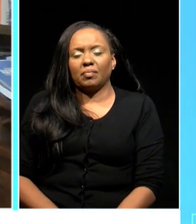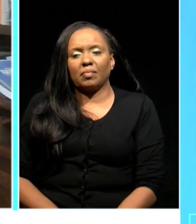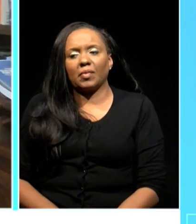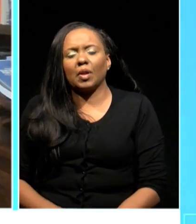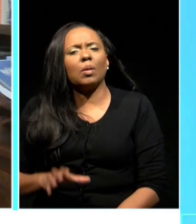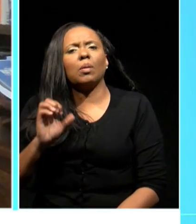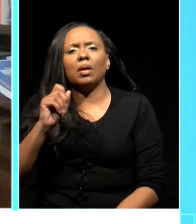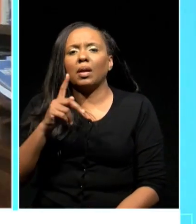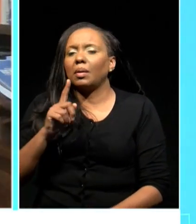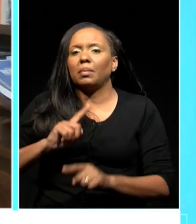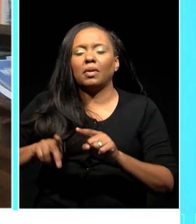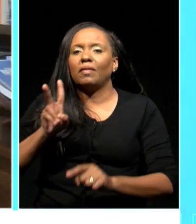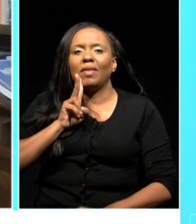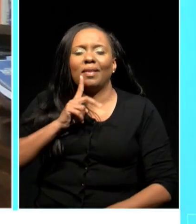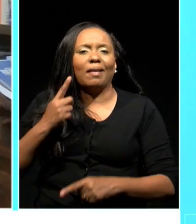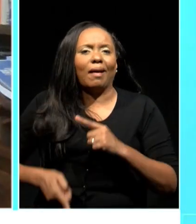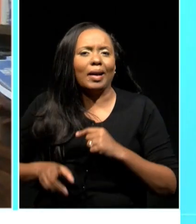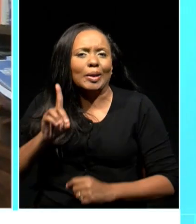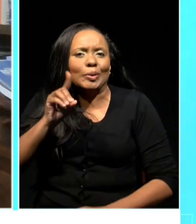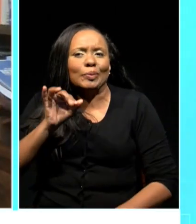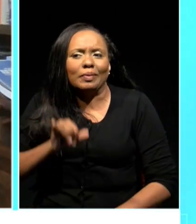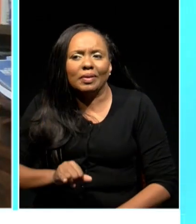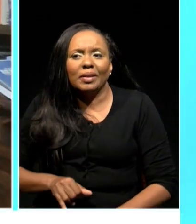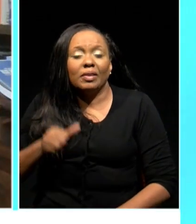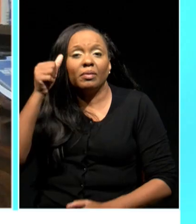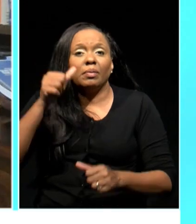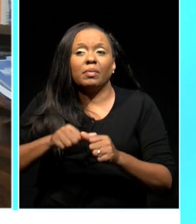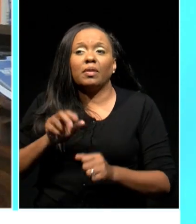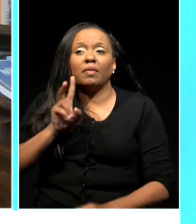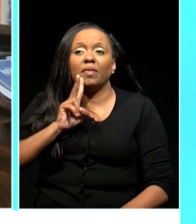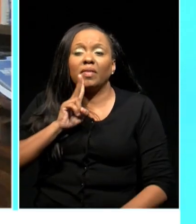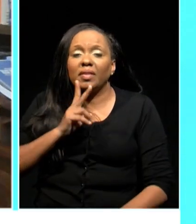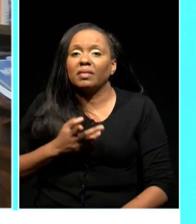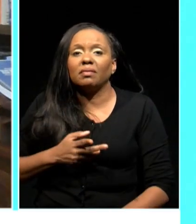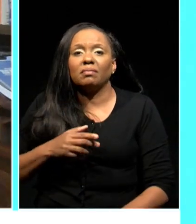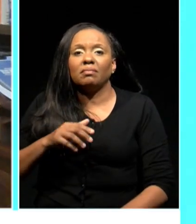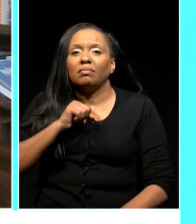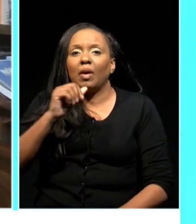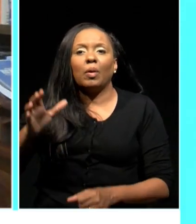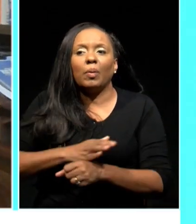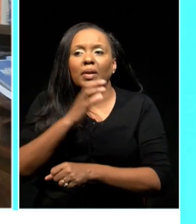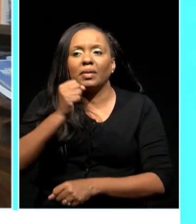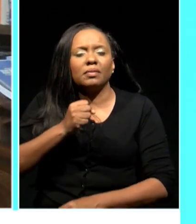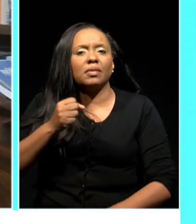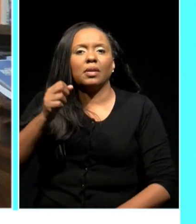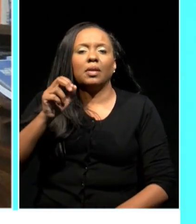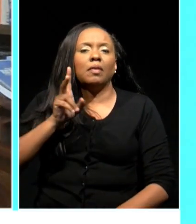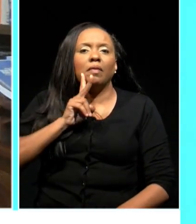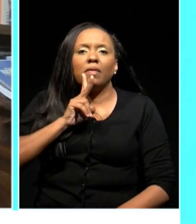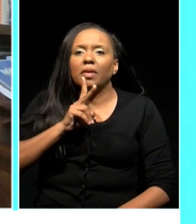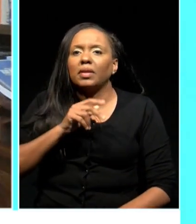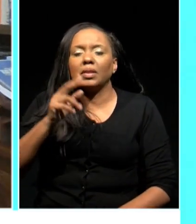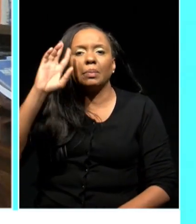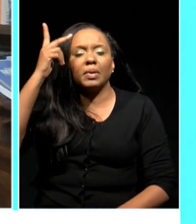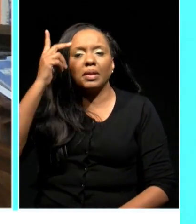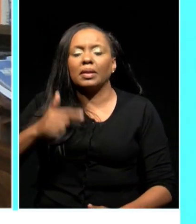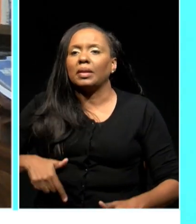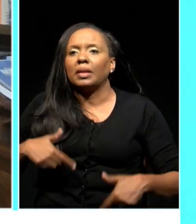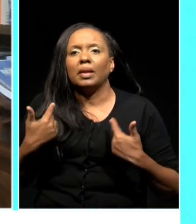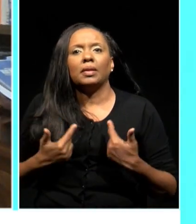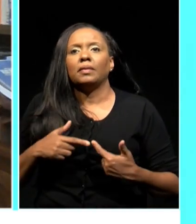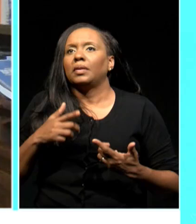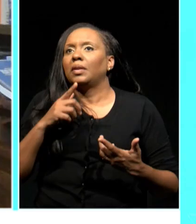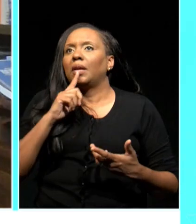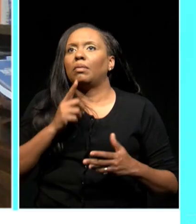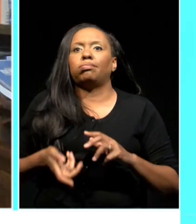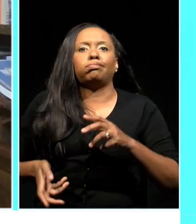Don't forget that Vola had not won an election. Vola was fighting for her very political life. So a lot of what Vola had to do was about